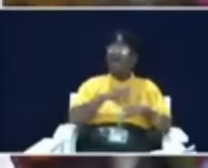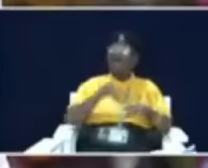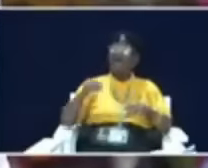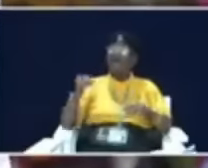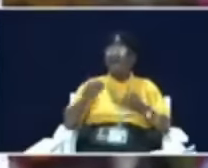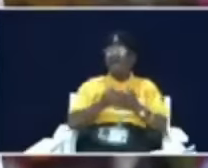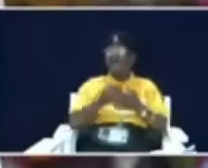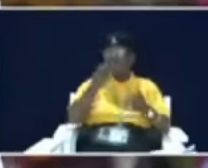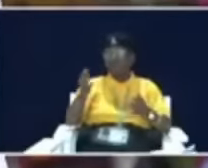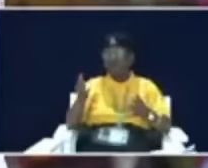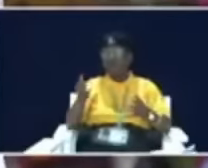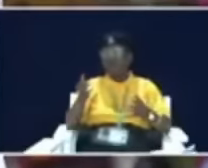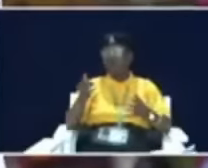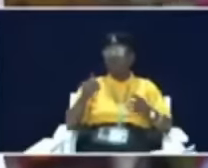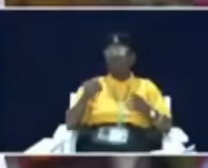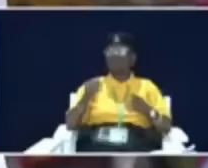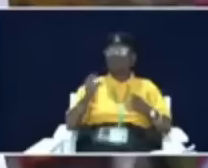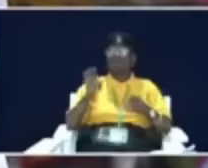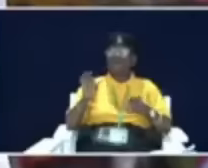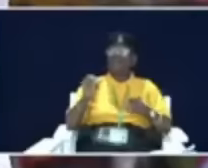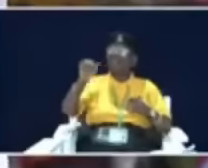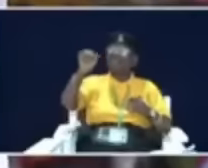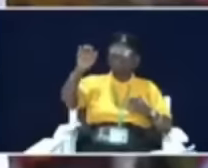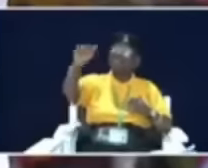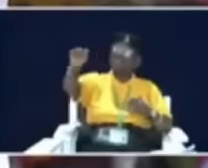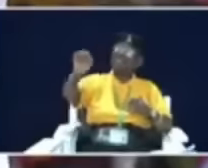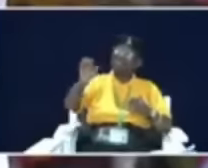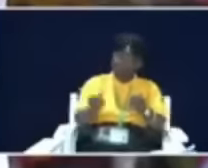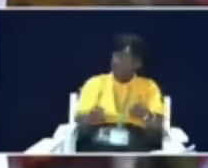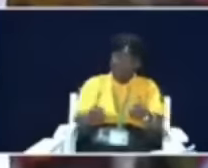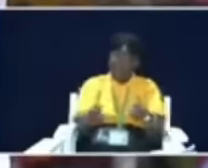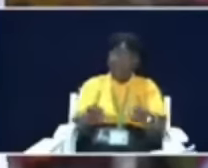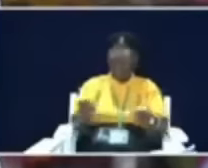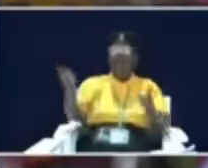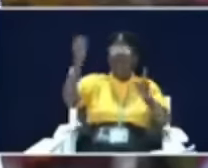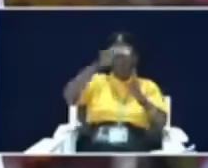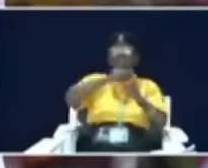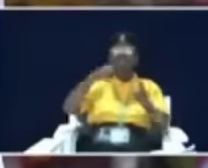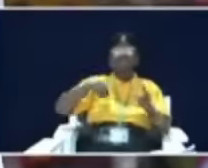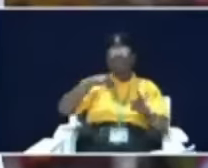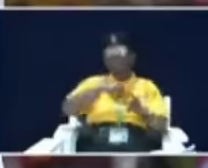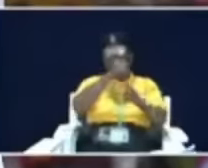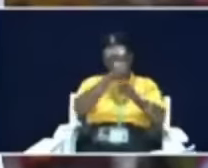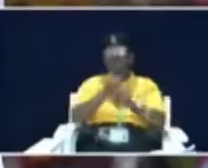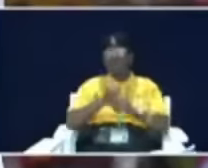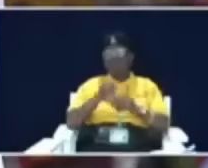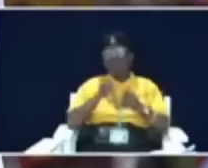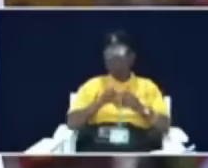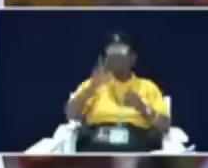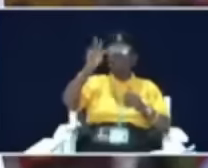10 tomorrow, etc., etc., until we got to about 30-something acres.